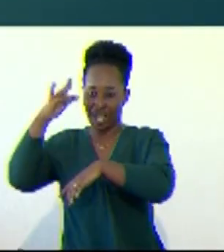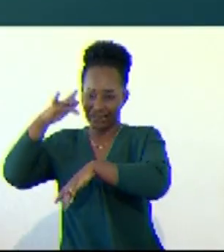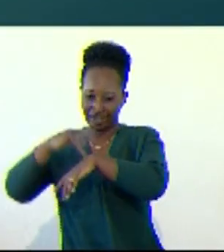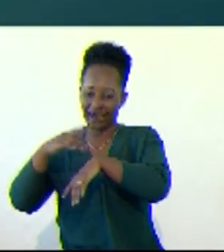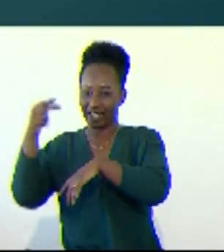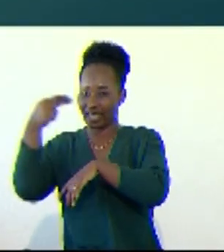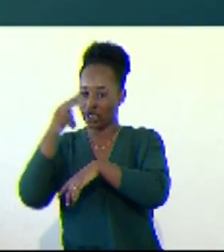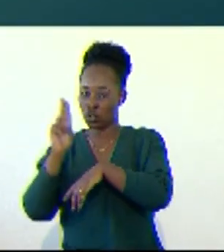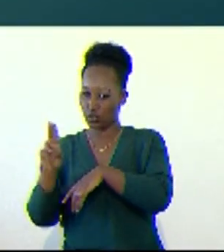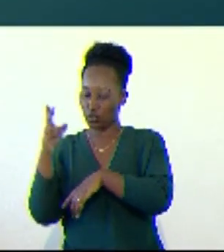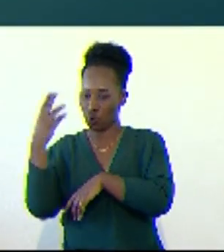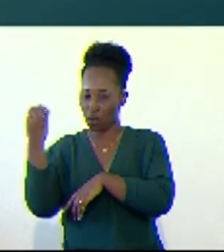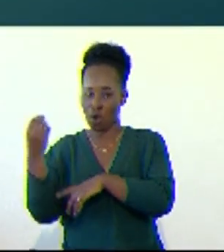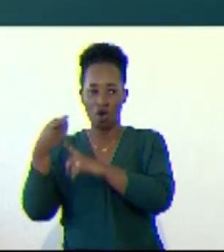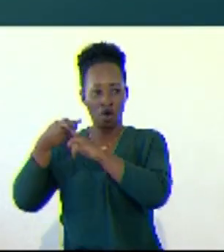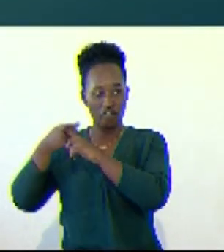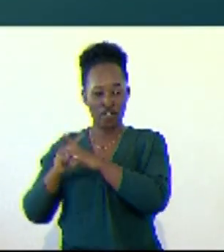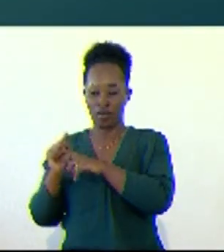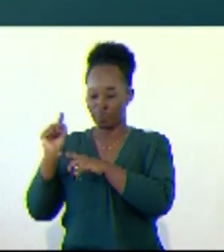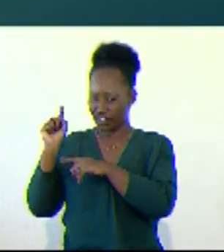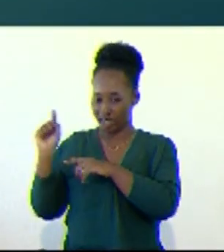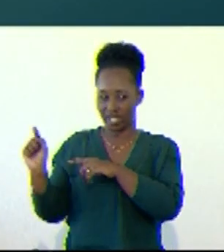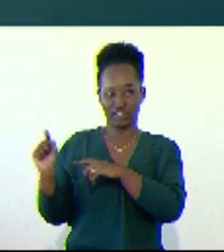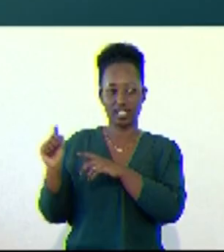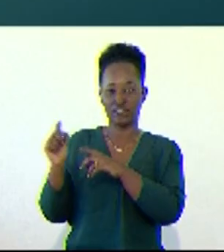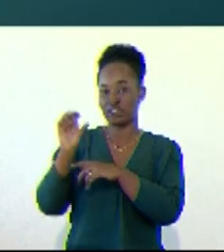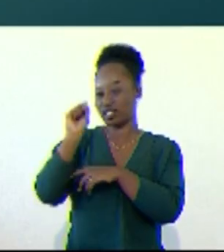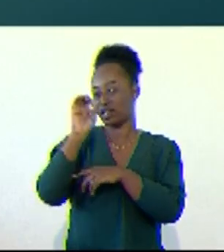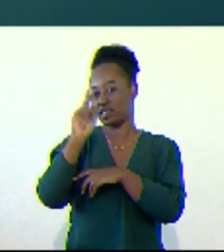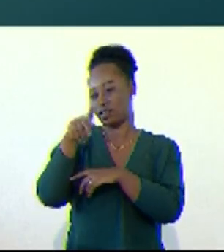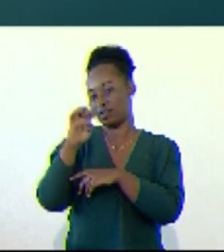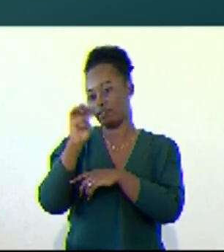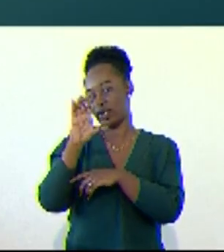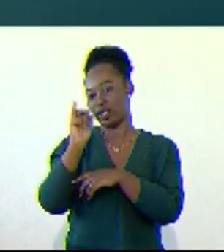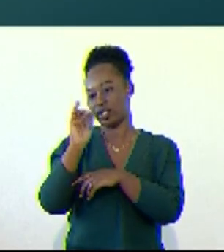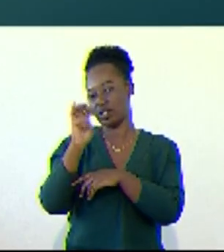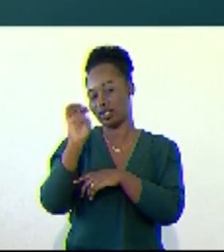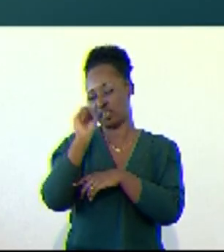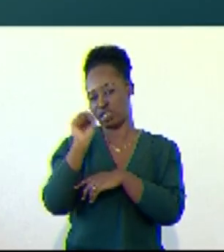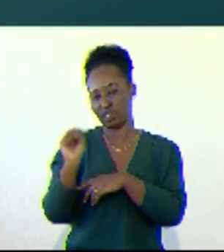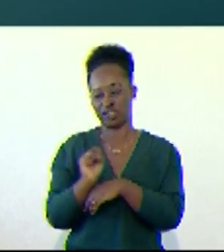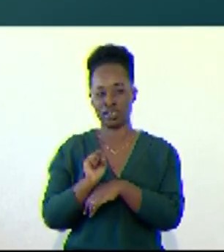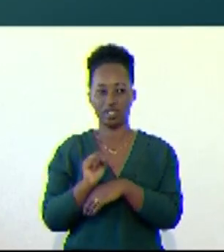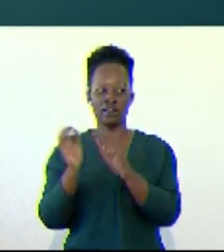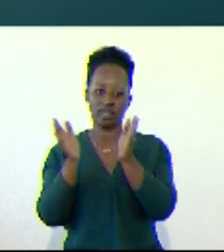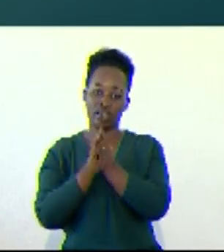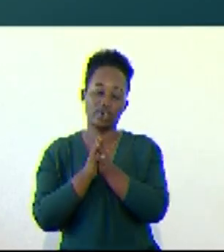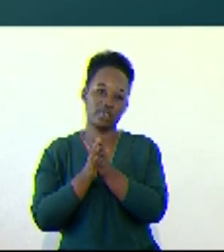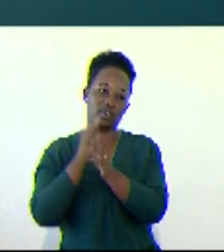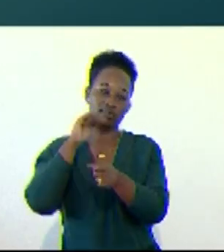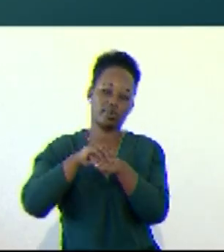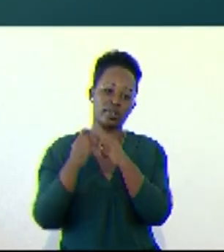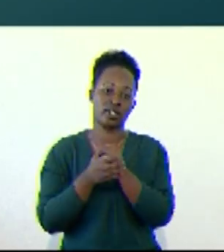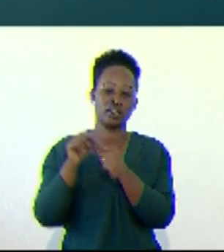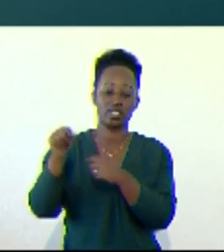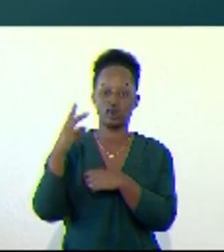it from this quaternary species of the nitrogen. And we produce these two